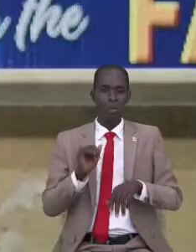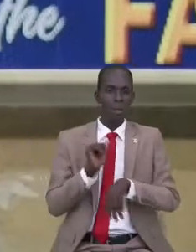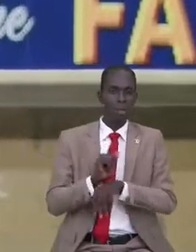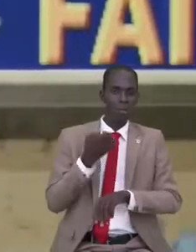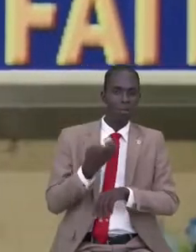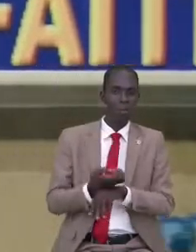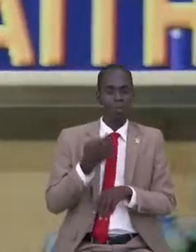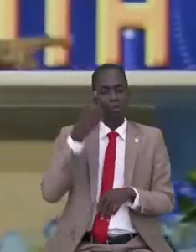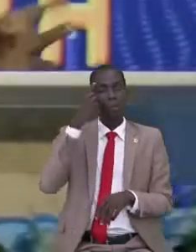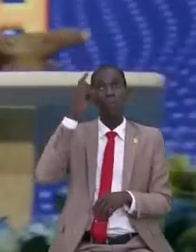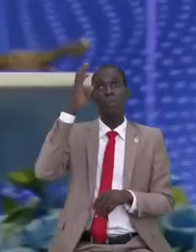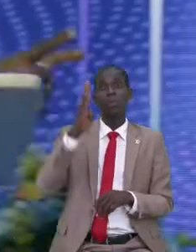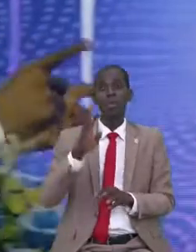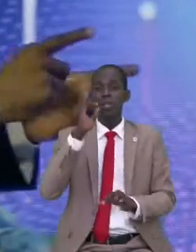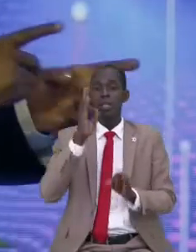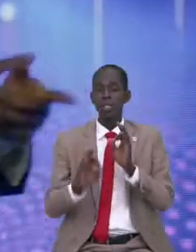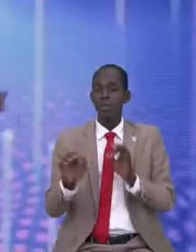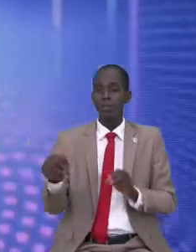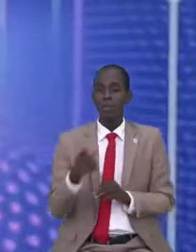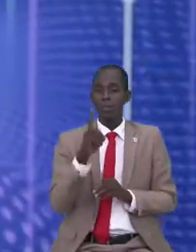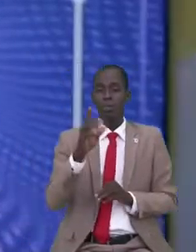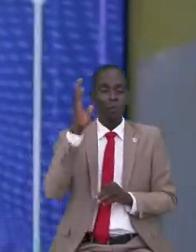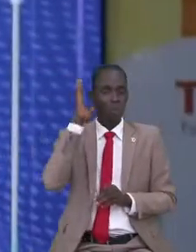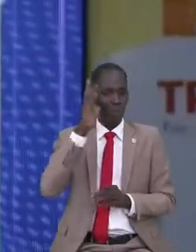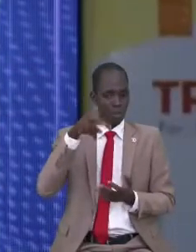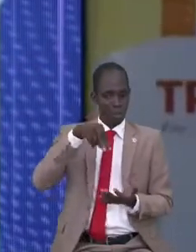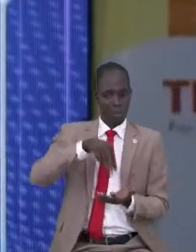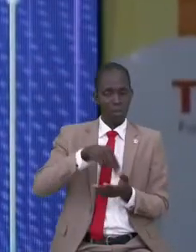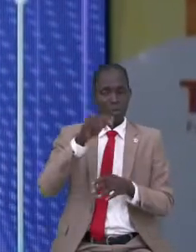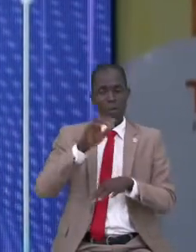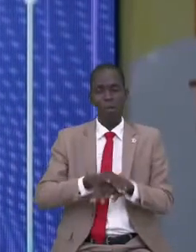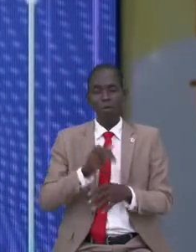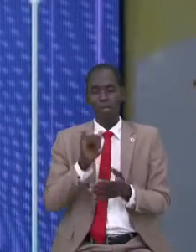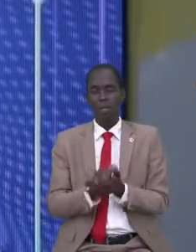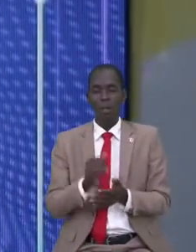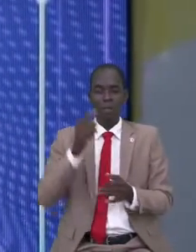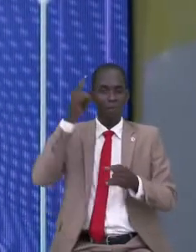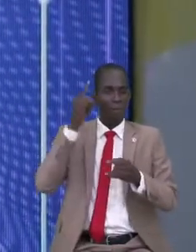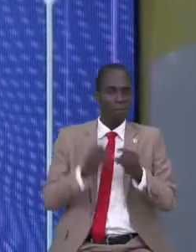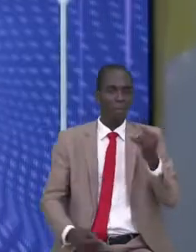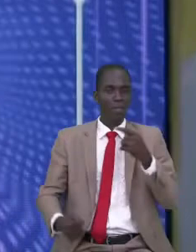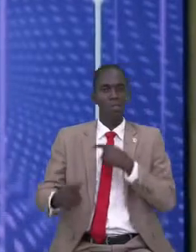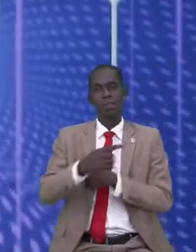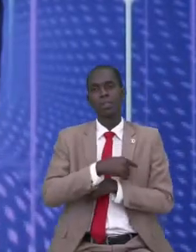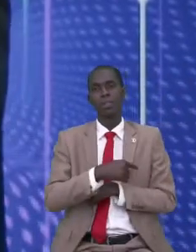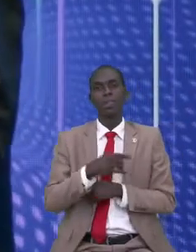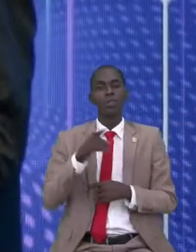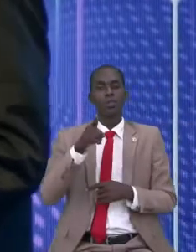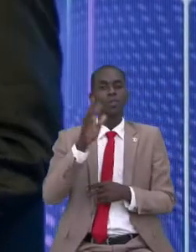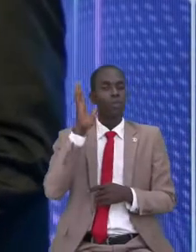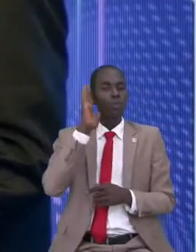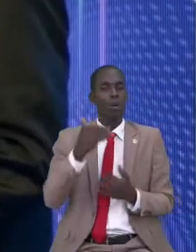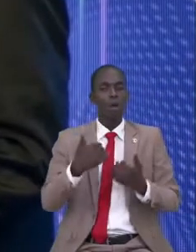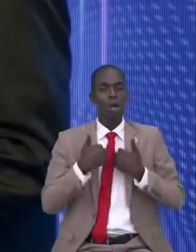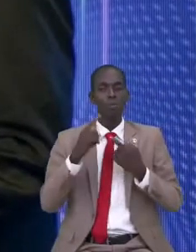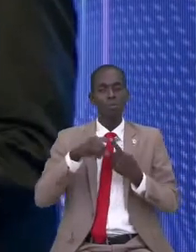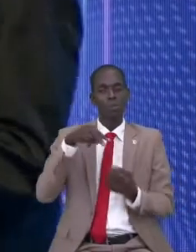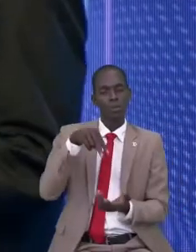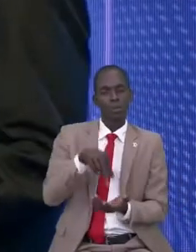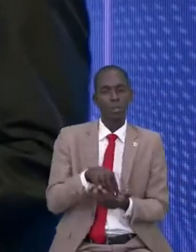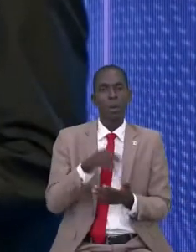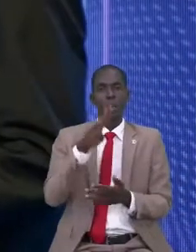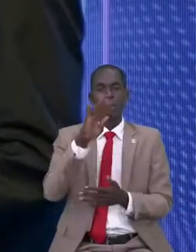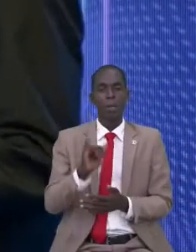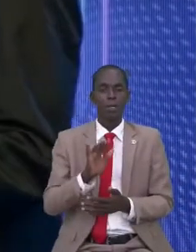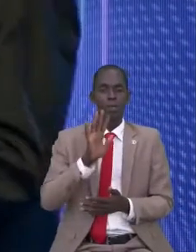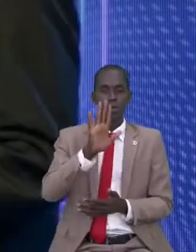If anyone is going to stand on that final day, he will have to stand